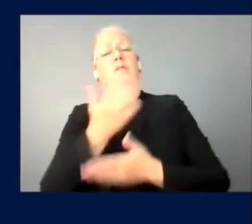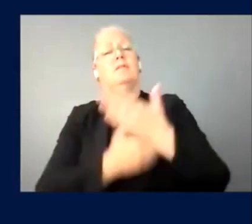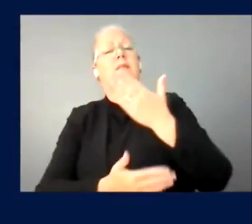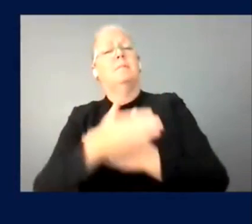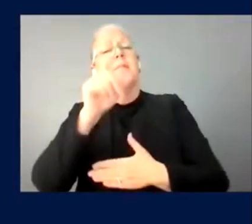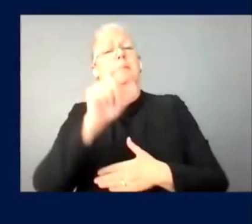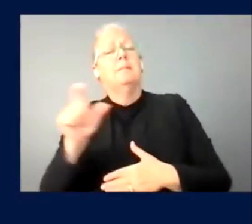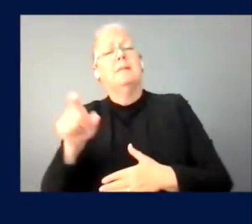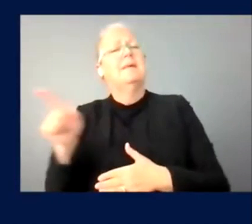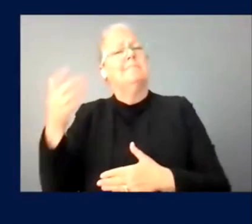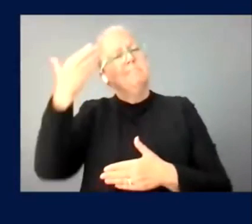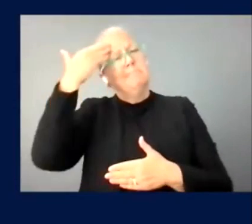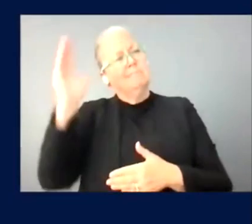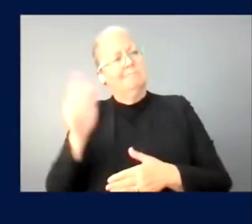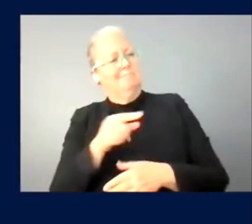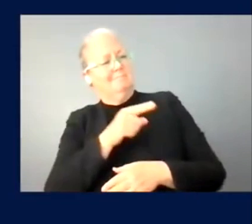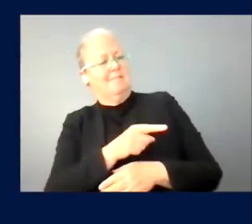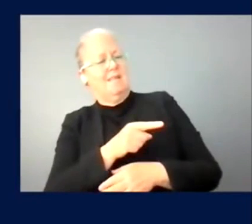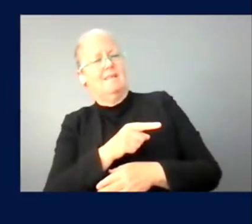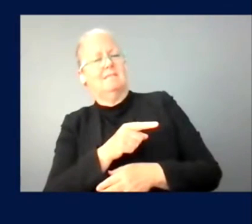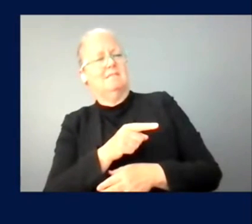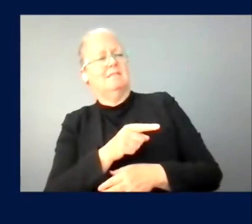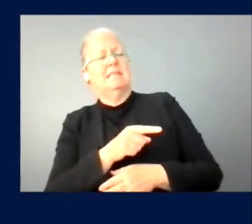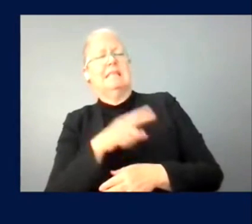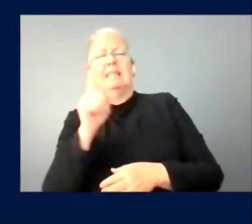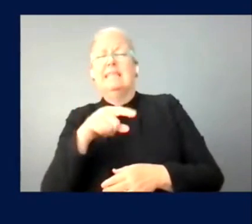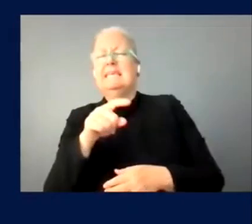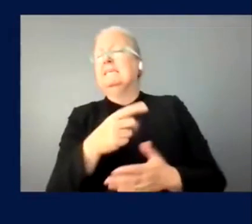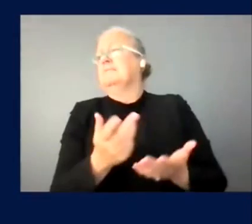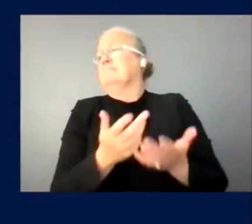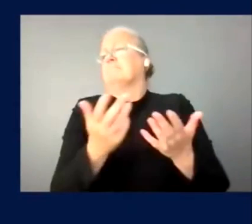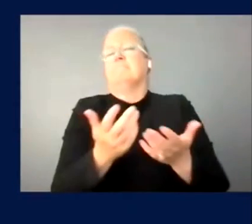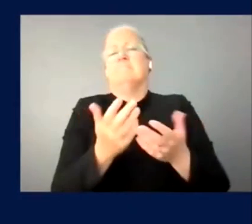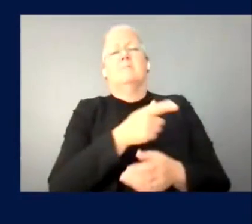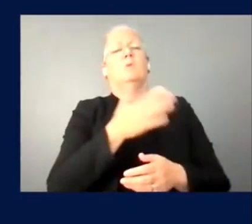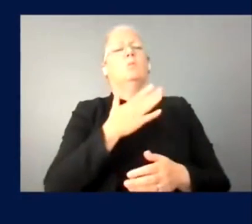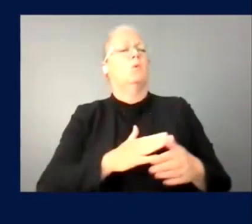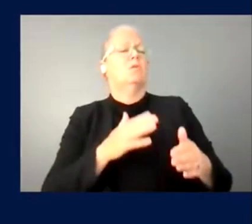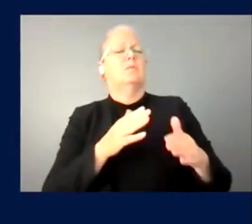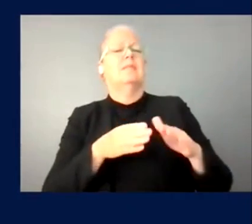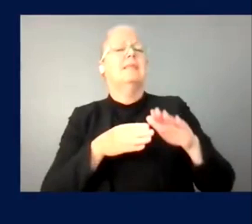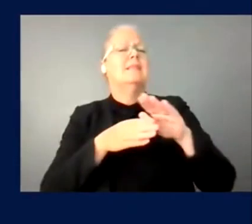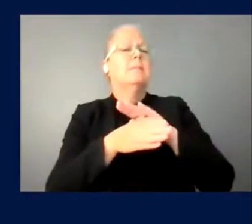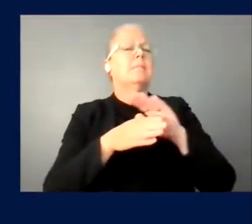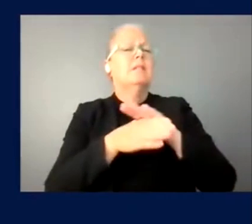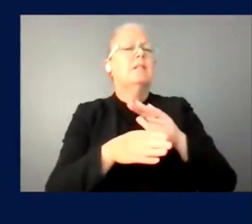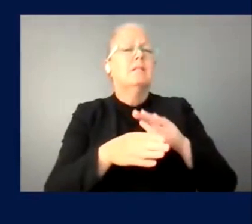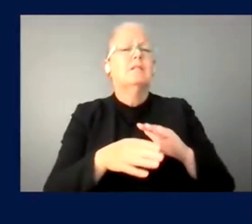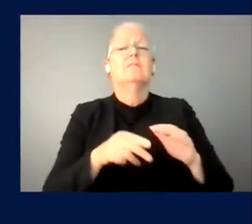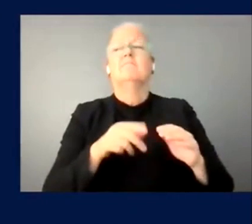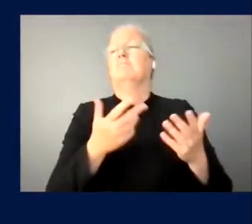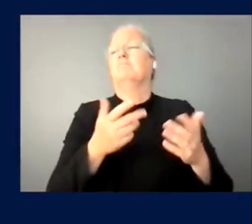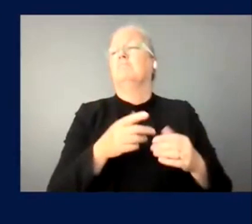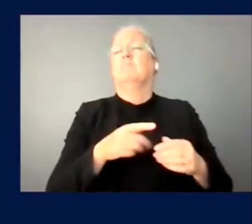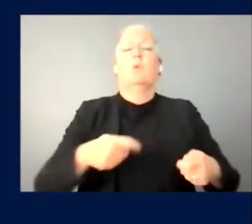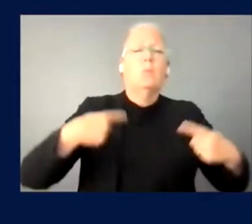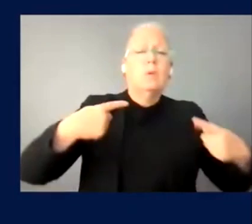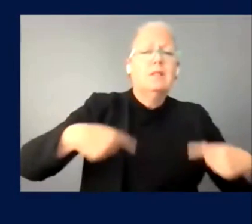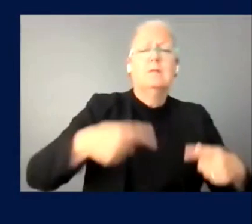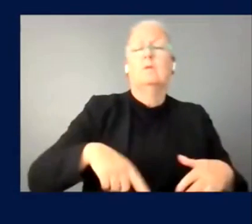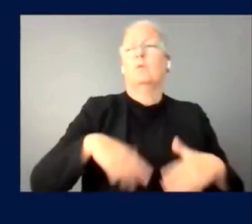why people require an accessible service, such as a wheelchair accessible toilet, when they're not a wheelchair user.